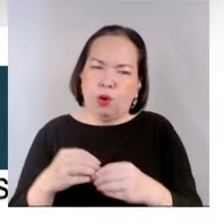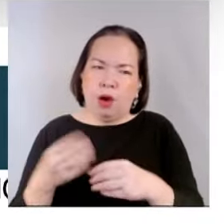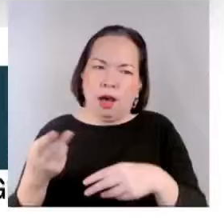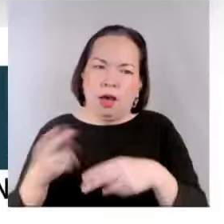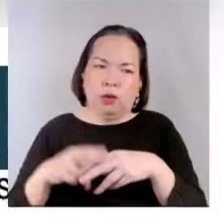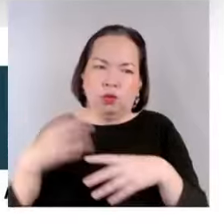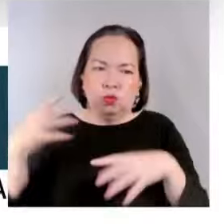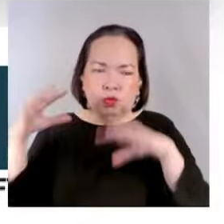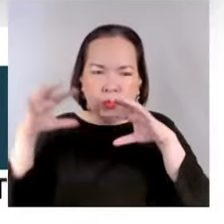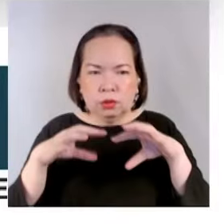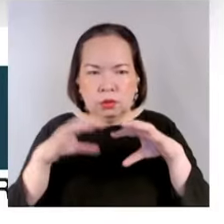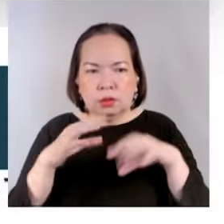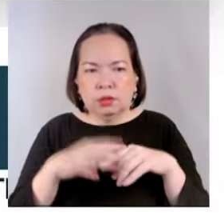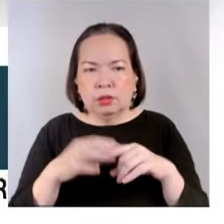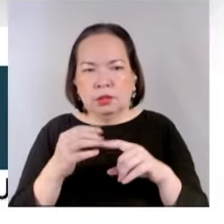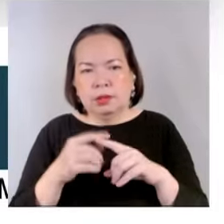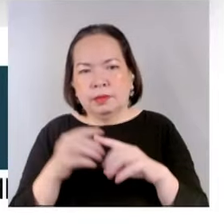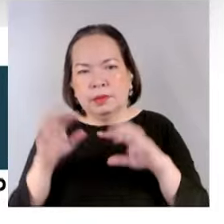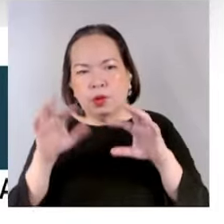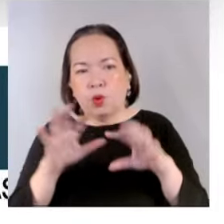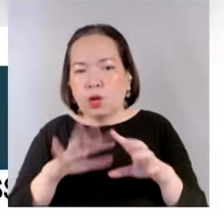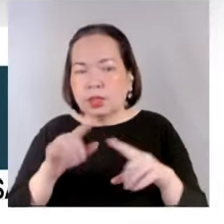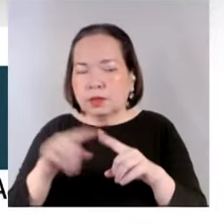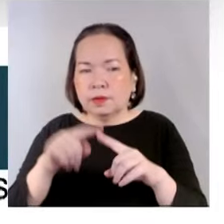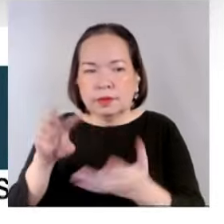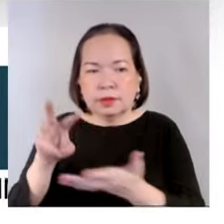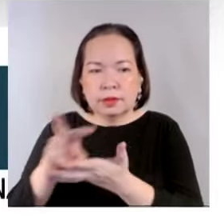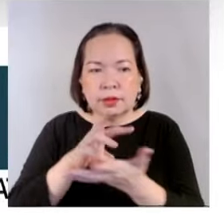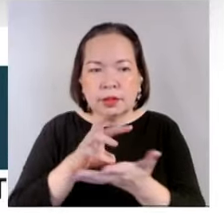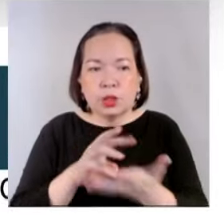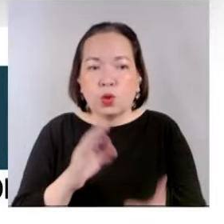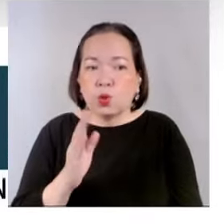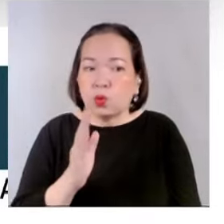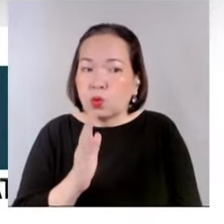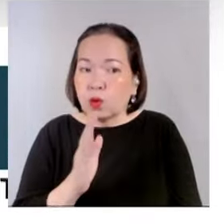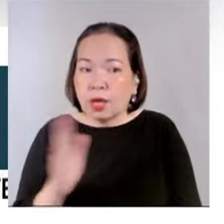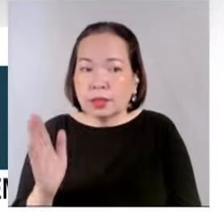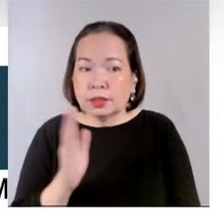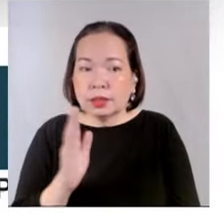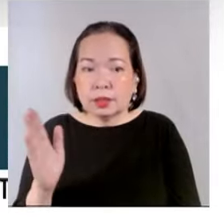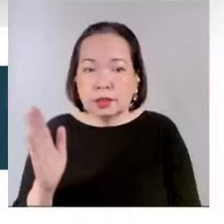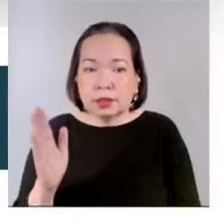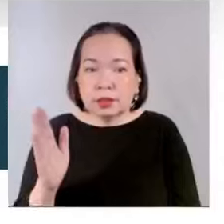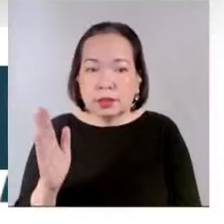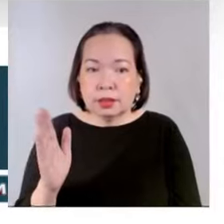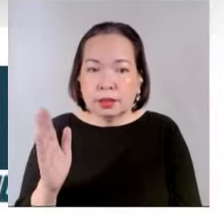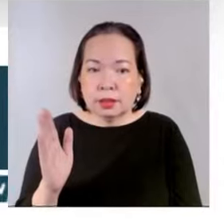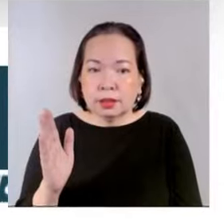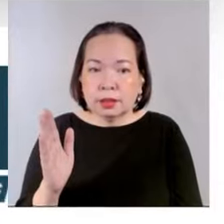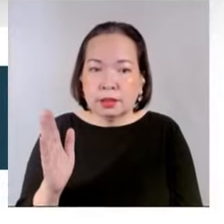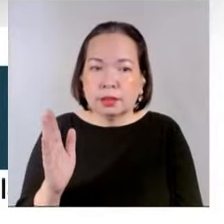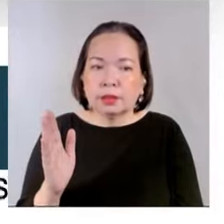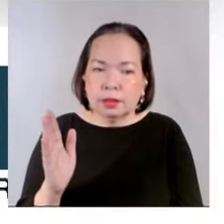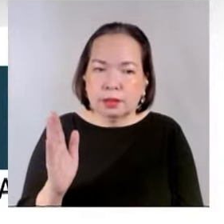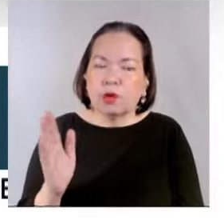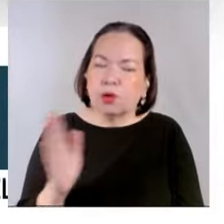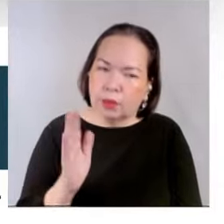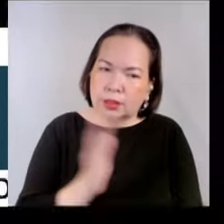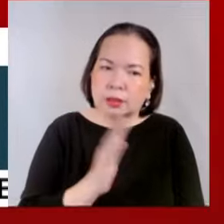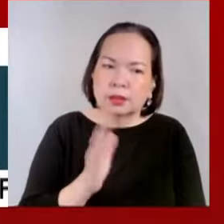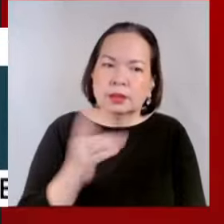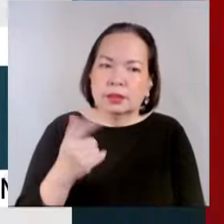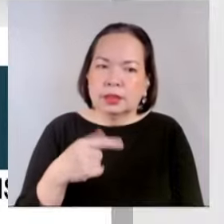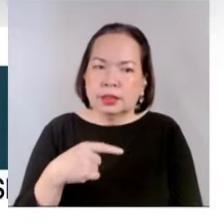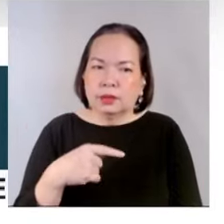rainfall over various localities in the western portion of Luzon today through Friday.